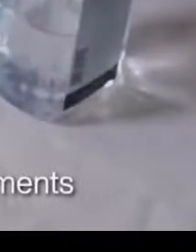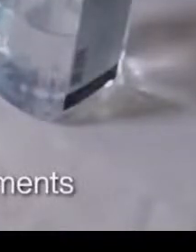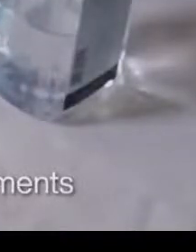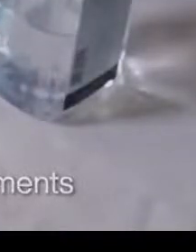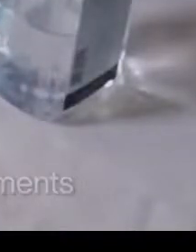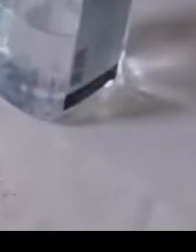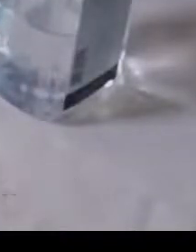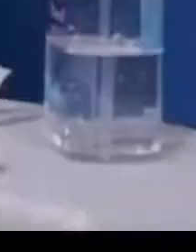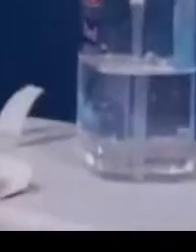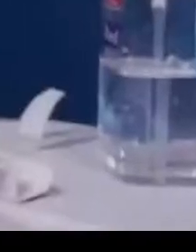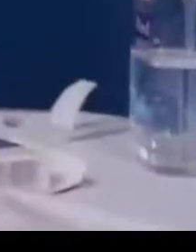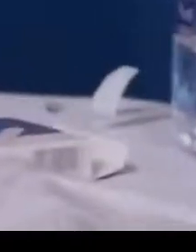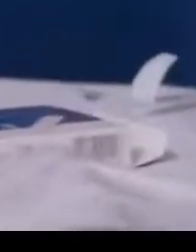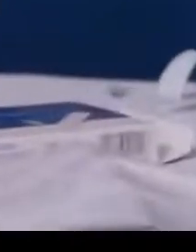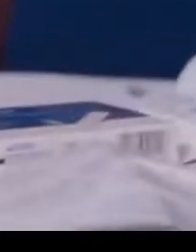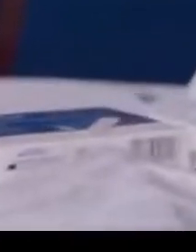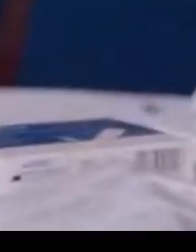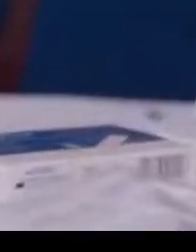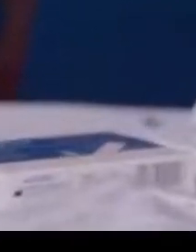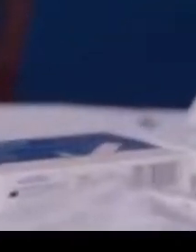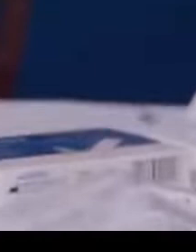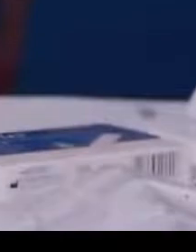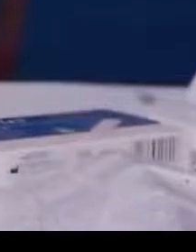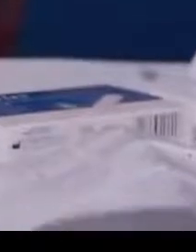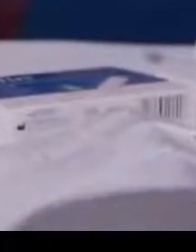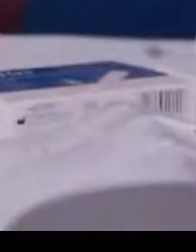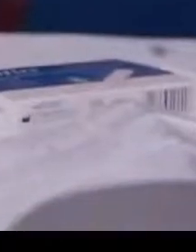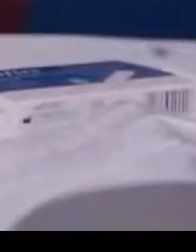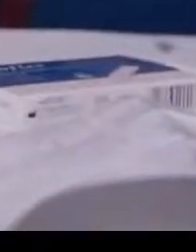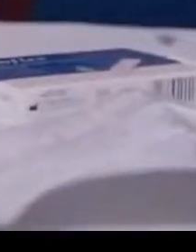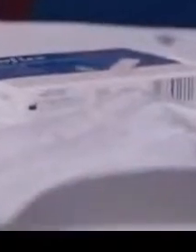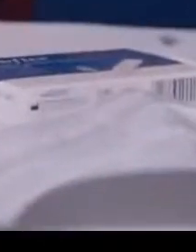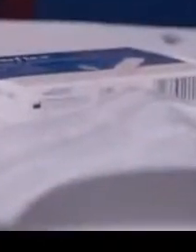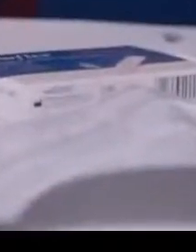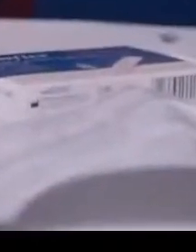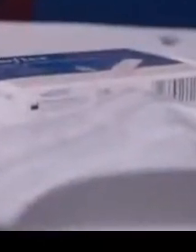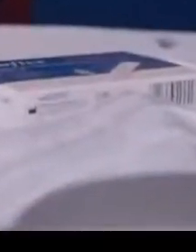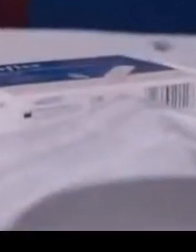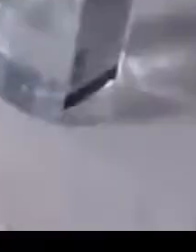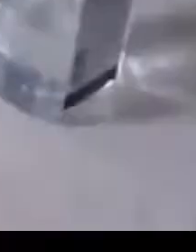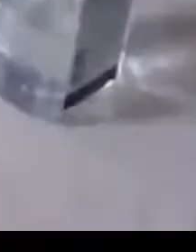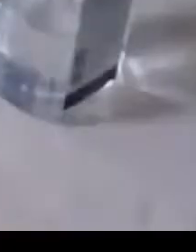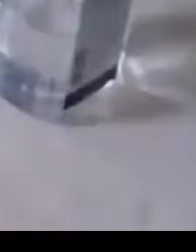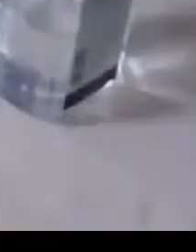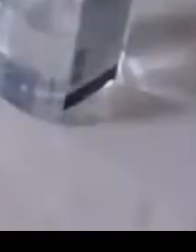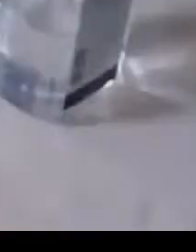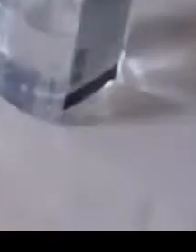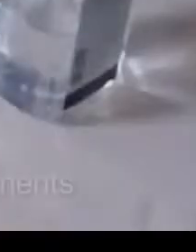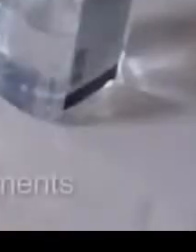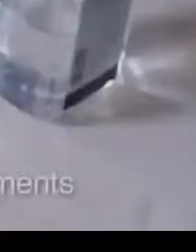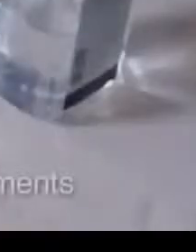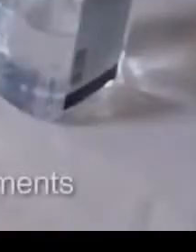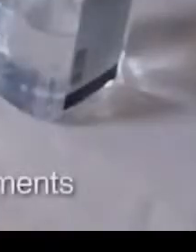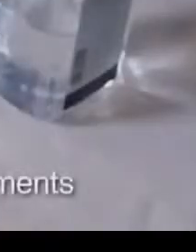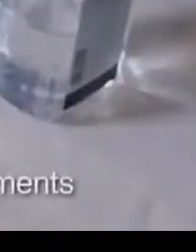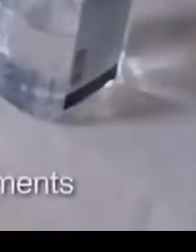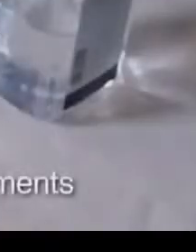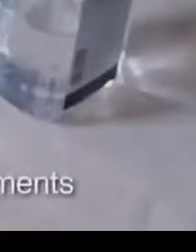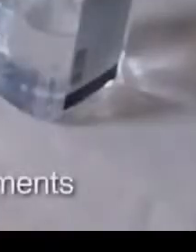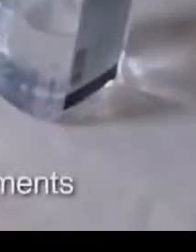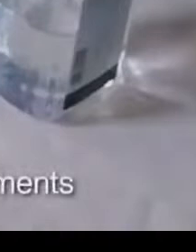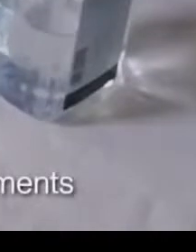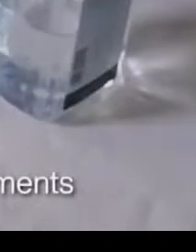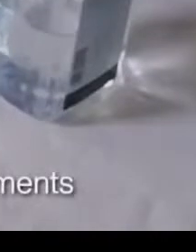liquid onto the hole marked S for specimen, and I'm going to put 4 drops onto here. And